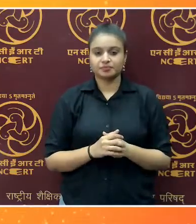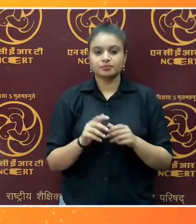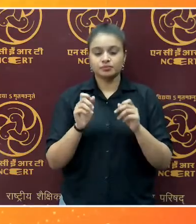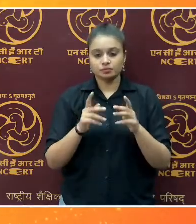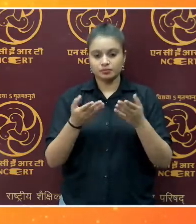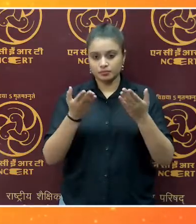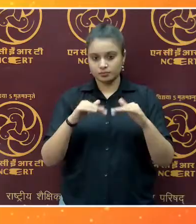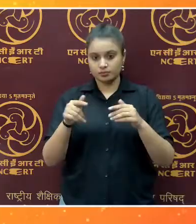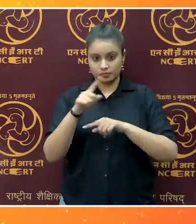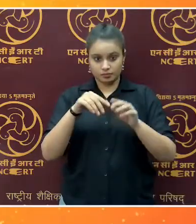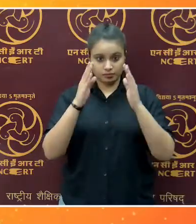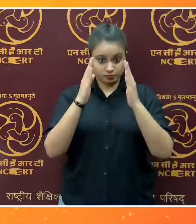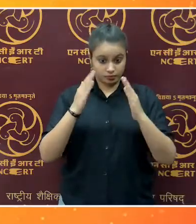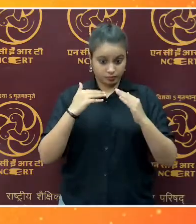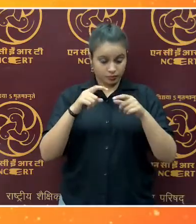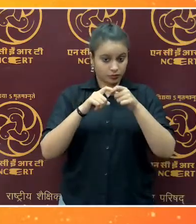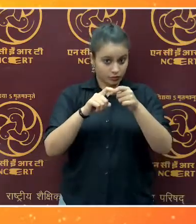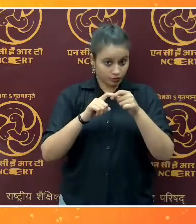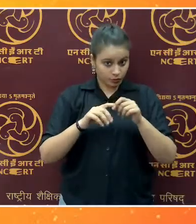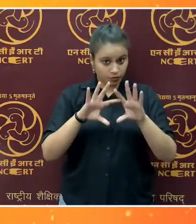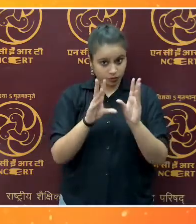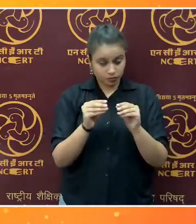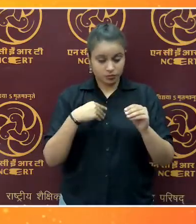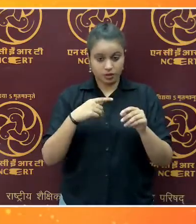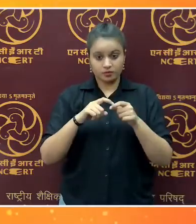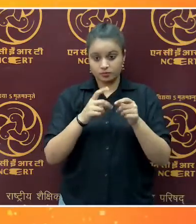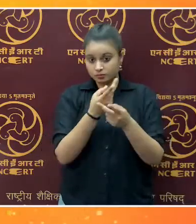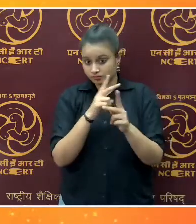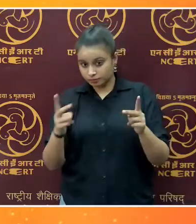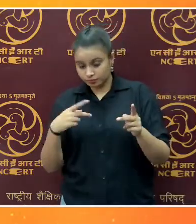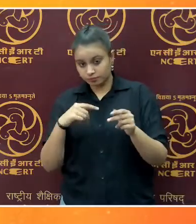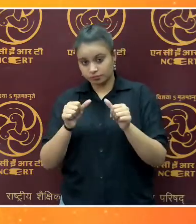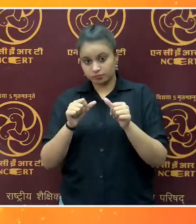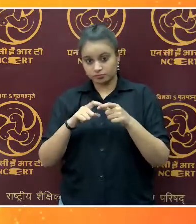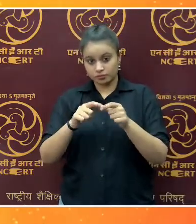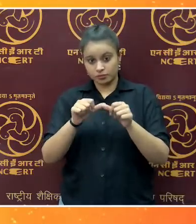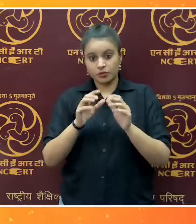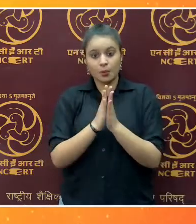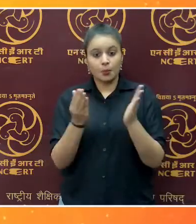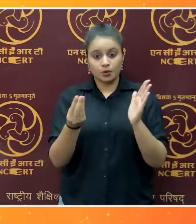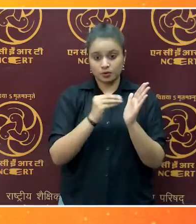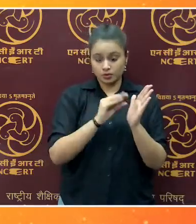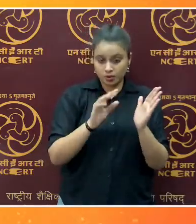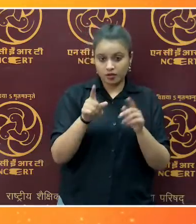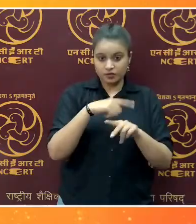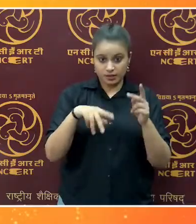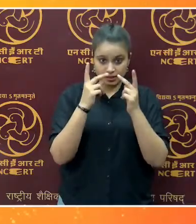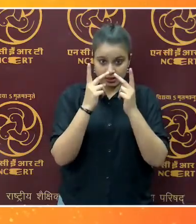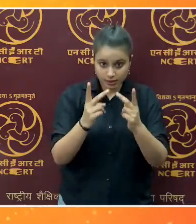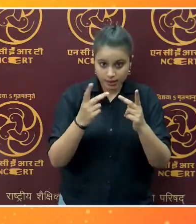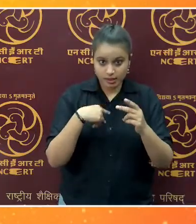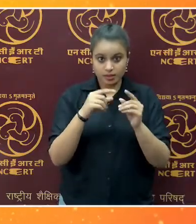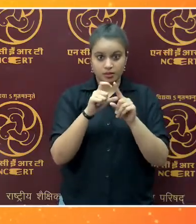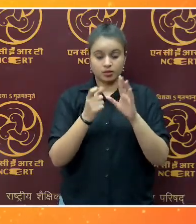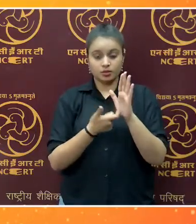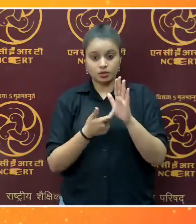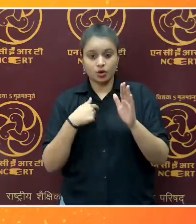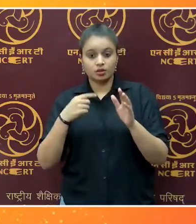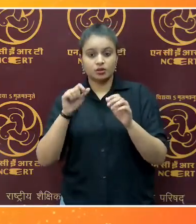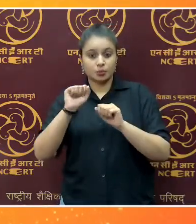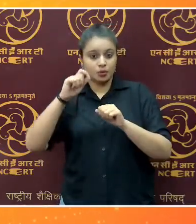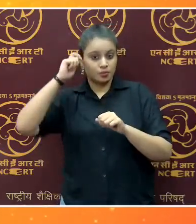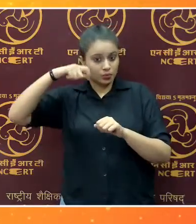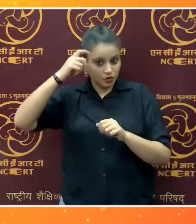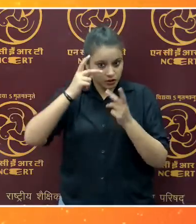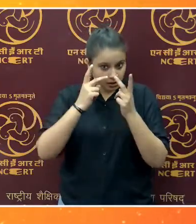so pay attention to these questions, and there are other exercises in our book. Look at them, watch the Dr. Dolittle movies, read